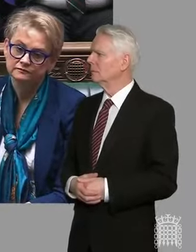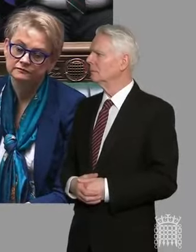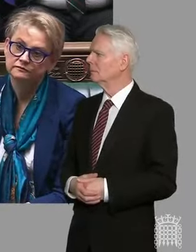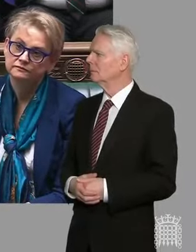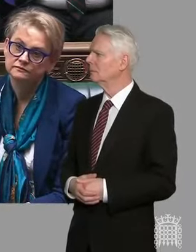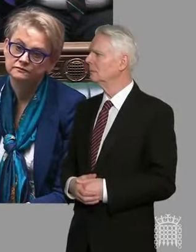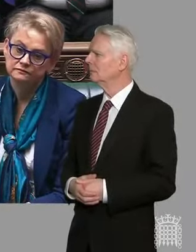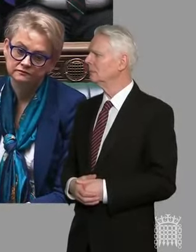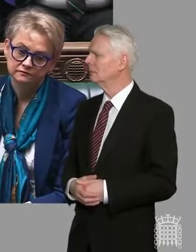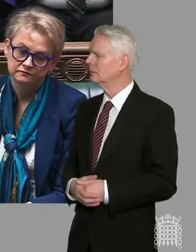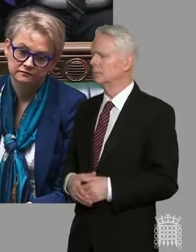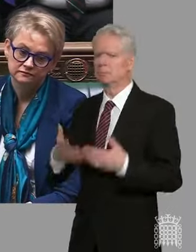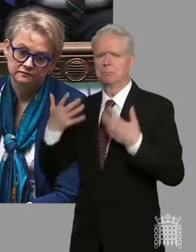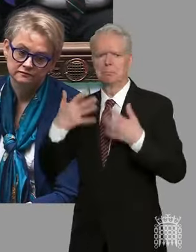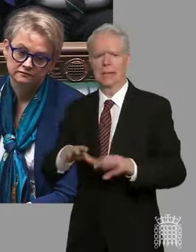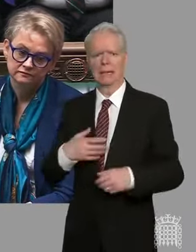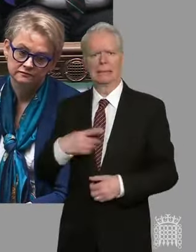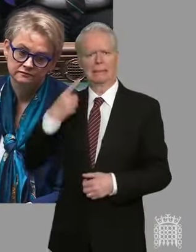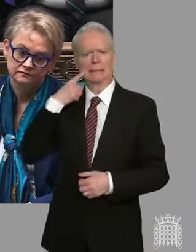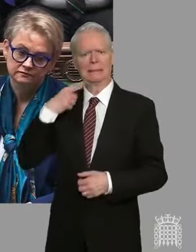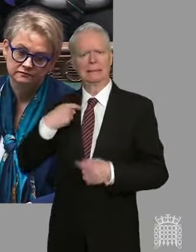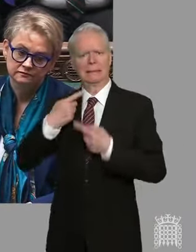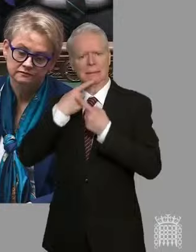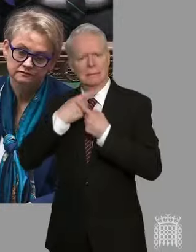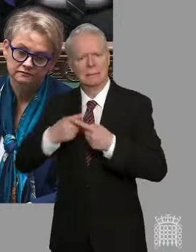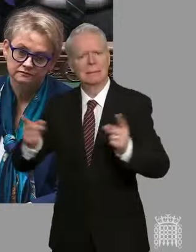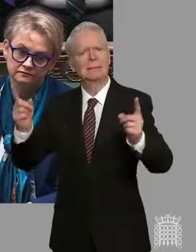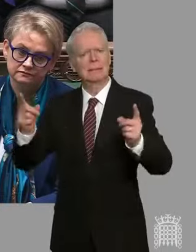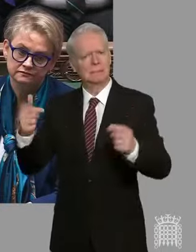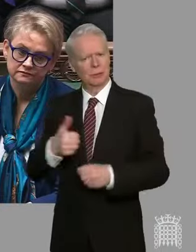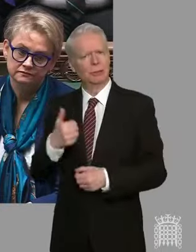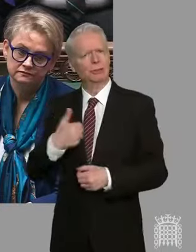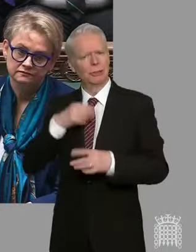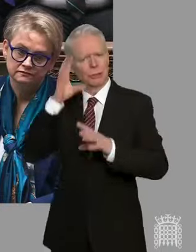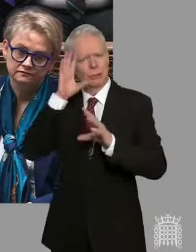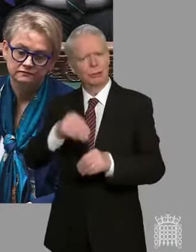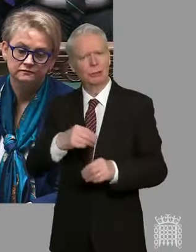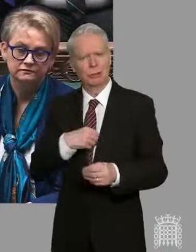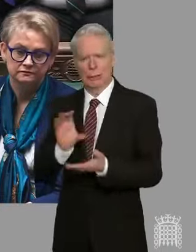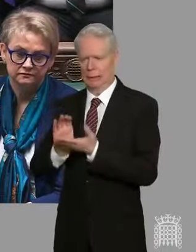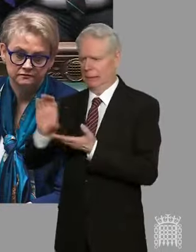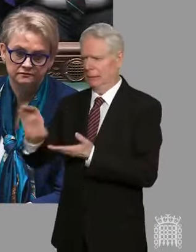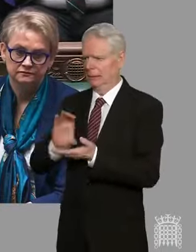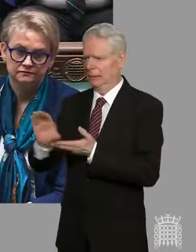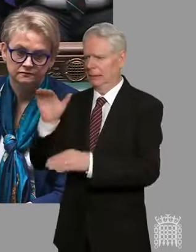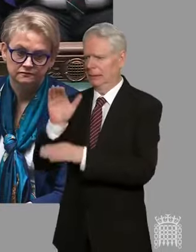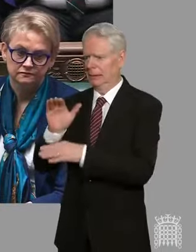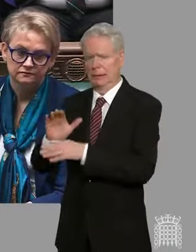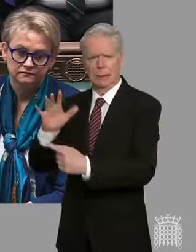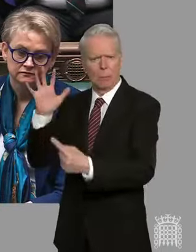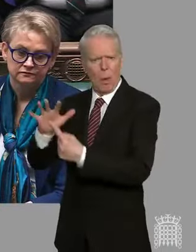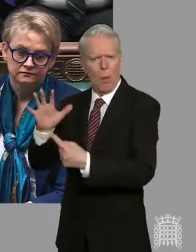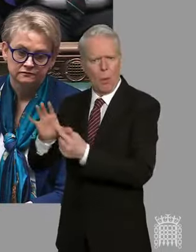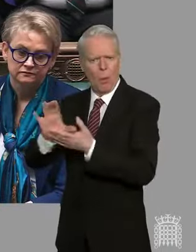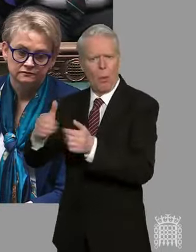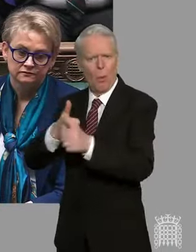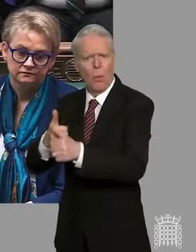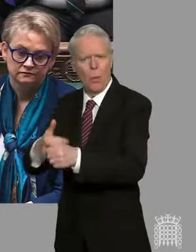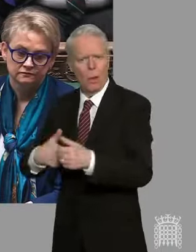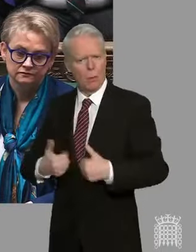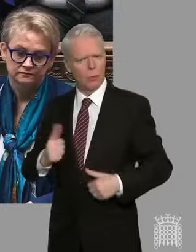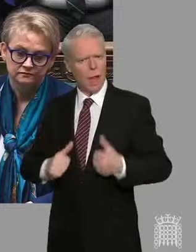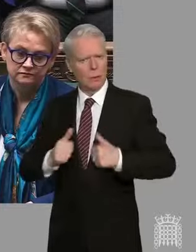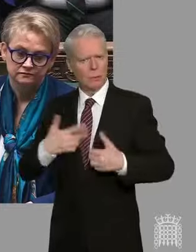take, but it is important at this moment that we put the defence spending, the defence and security of our country